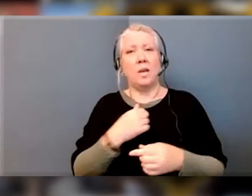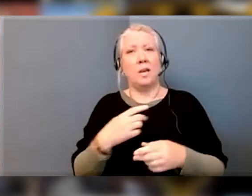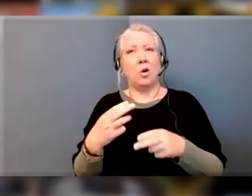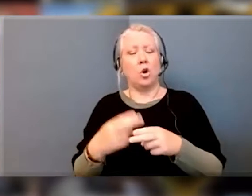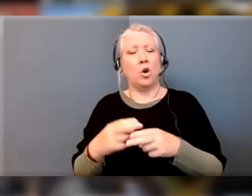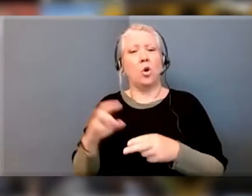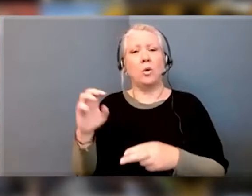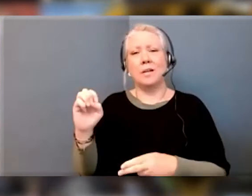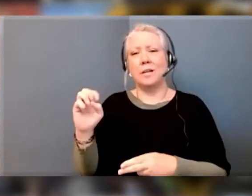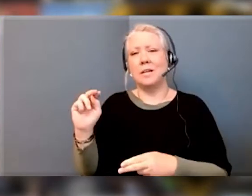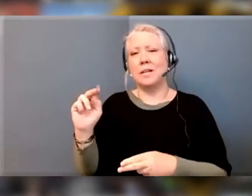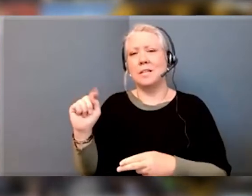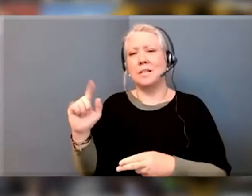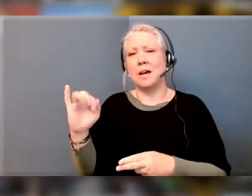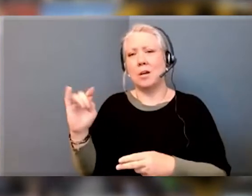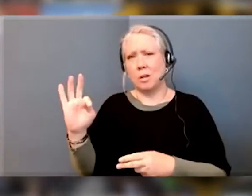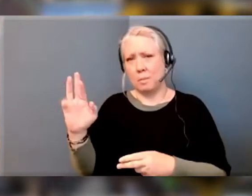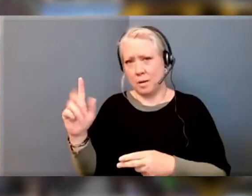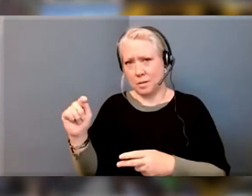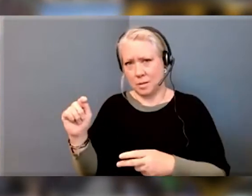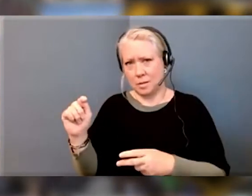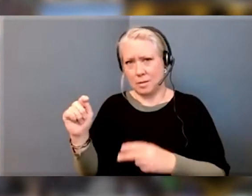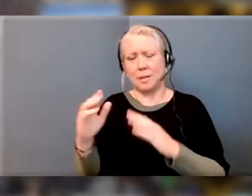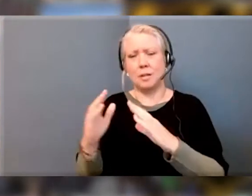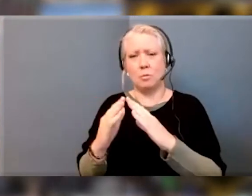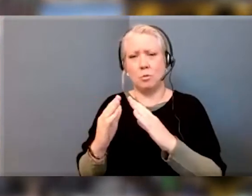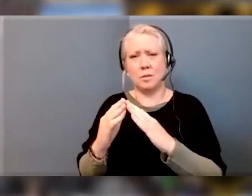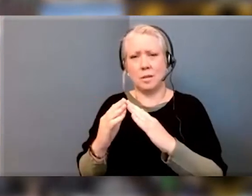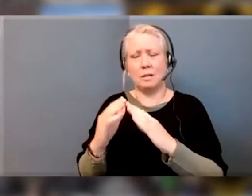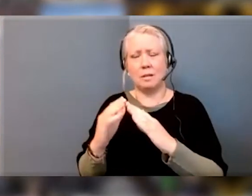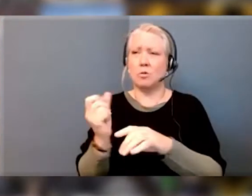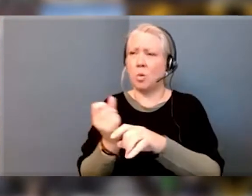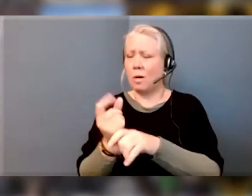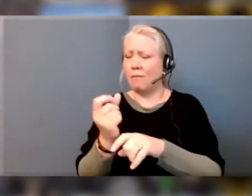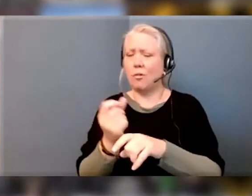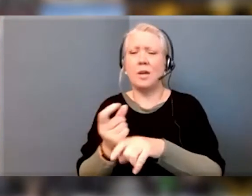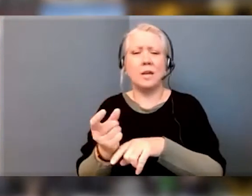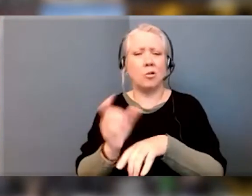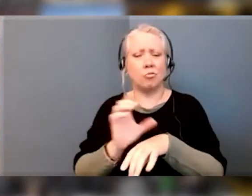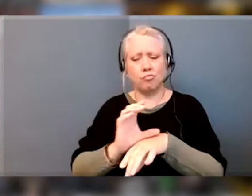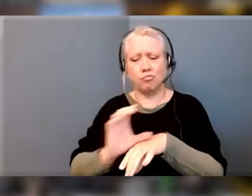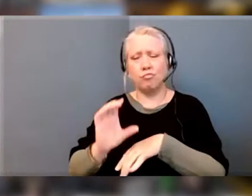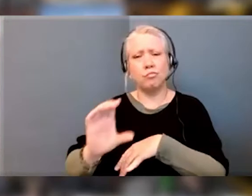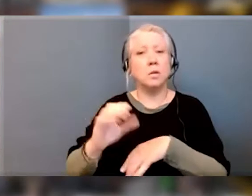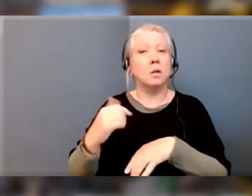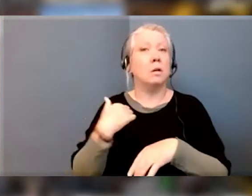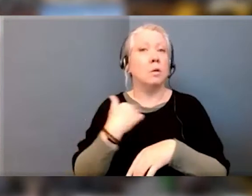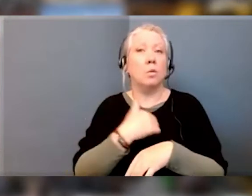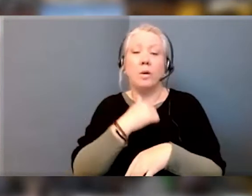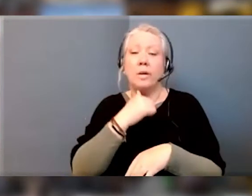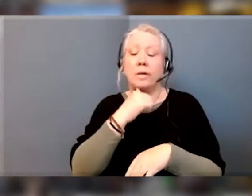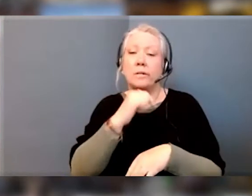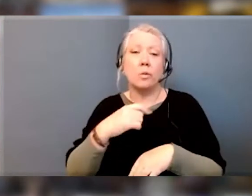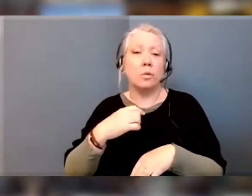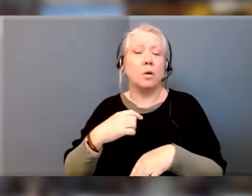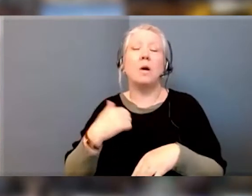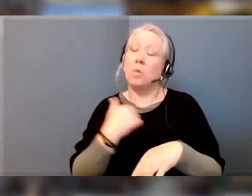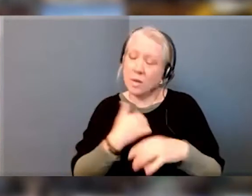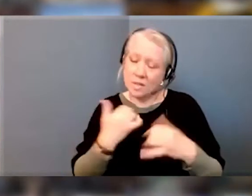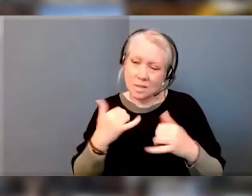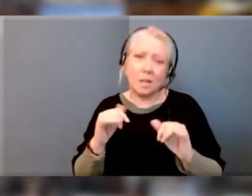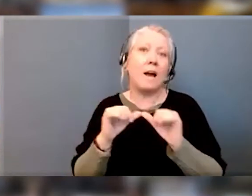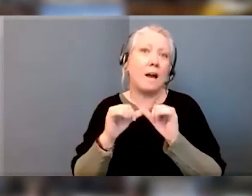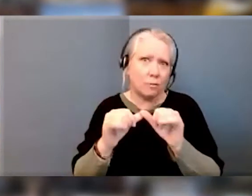it's called, right? So we get a dedicated allocation every year. We do have to apply for the funding, but we